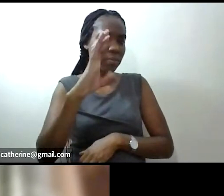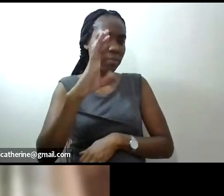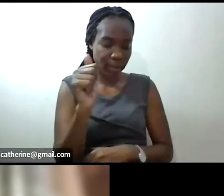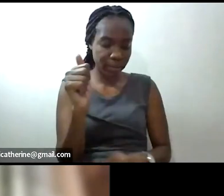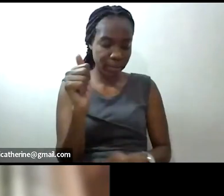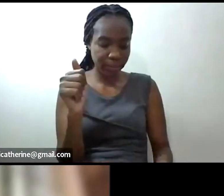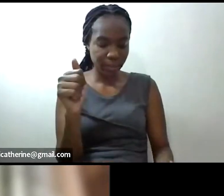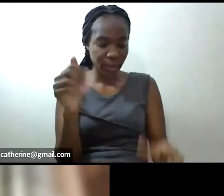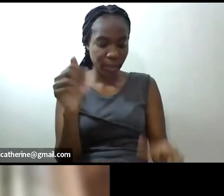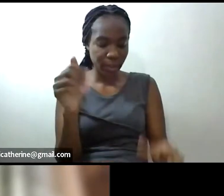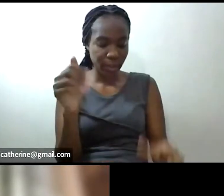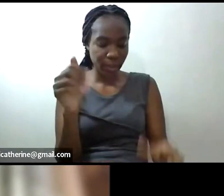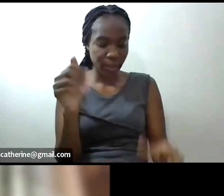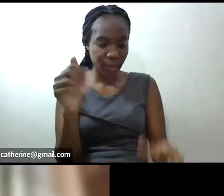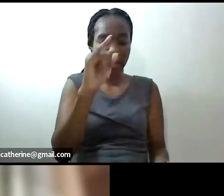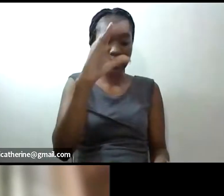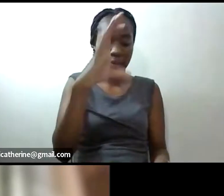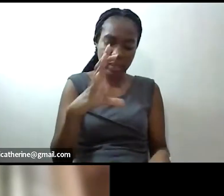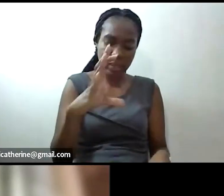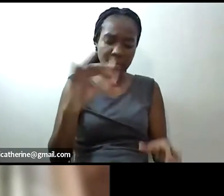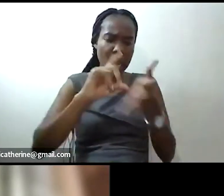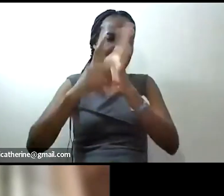NIC, which became to NCBA, we are part of the